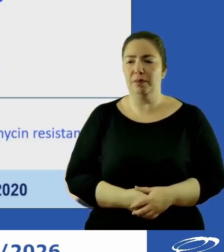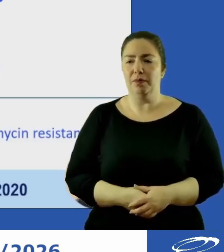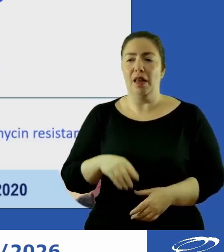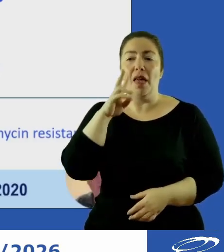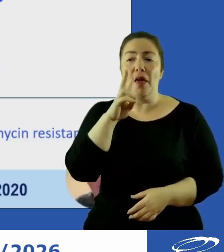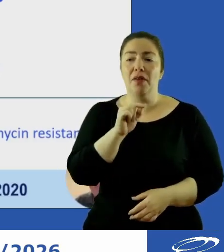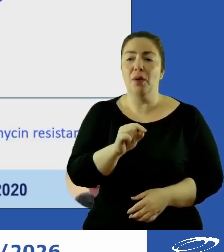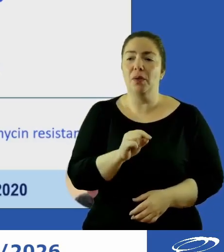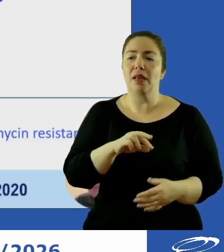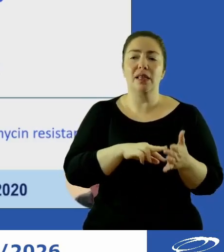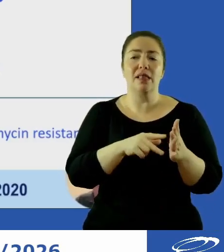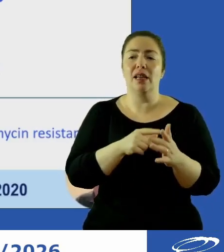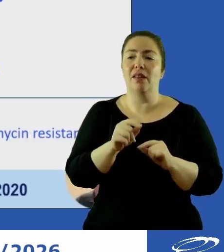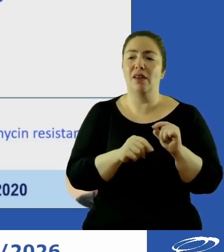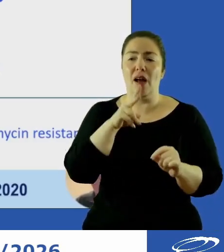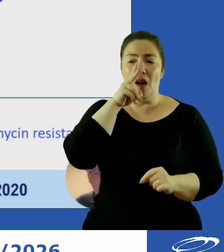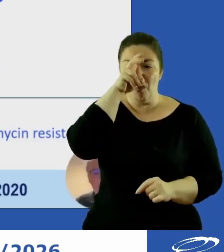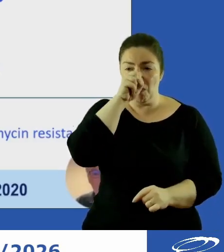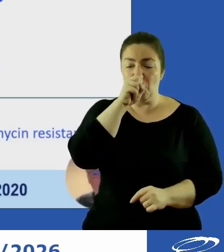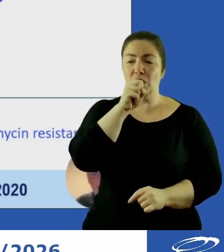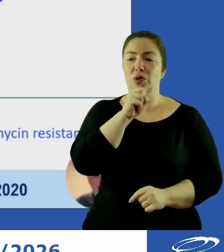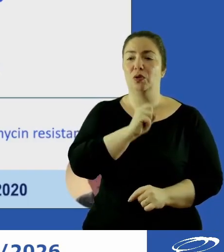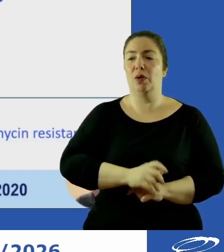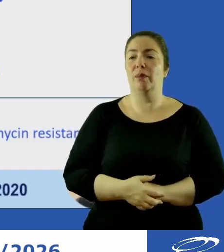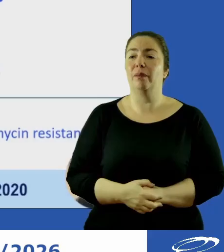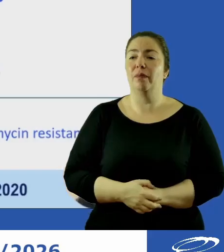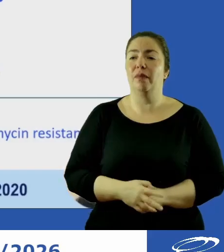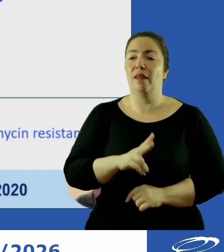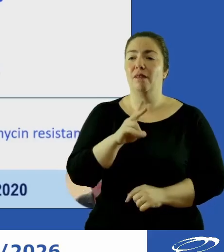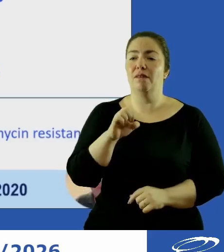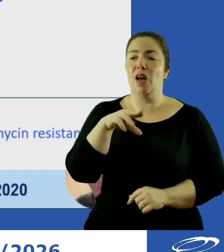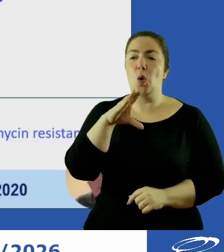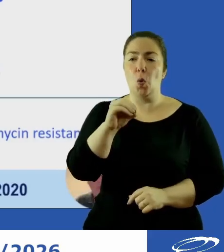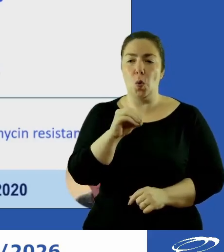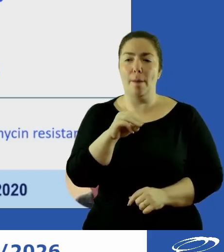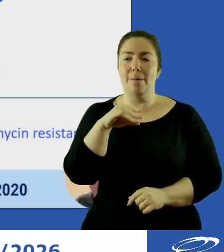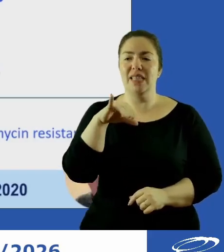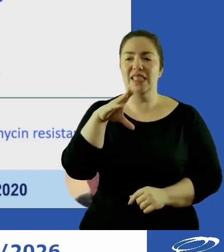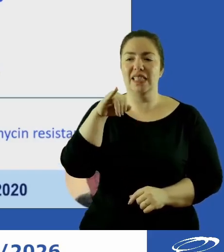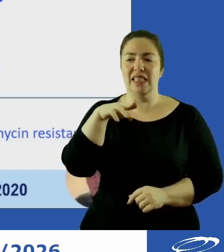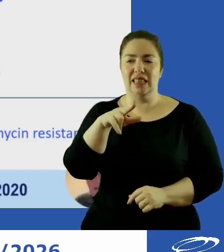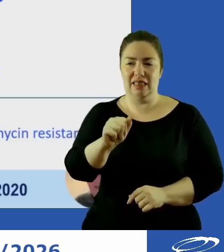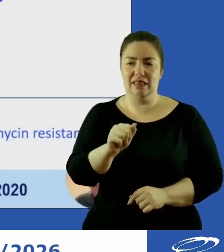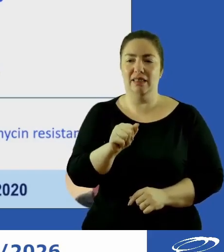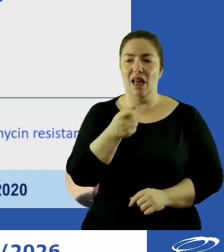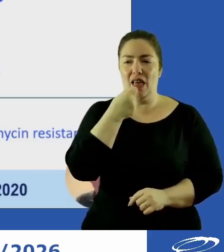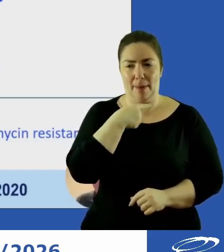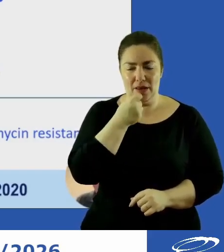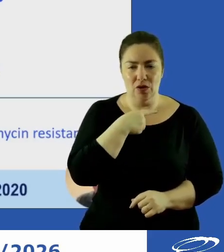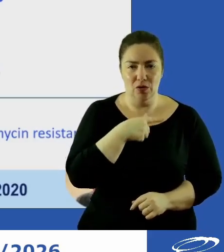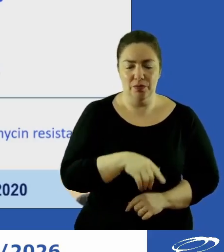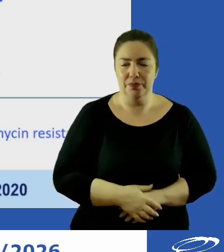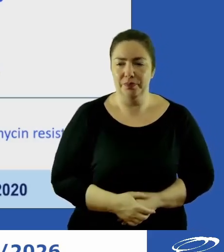much more potent than vancomycin and even than daptomycin. The same